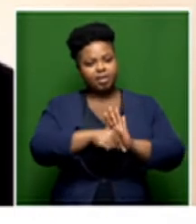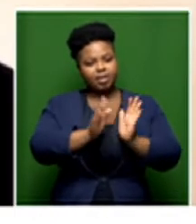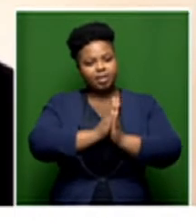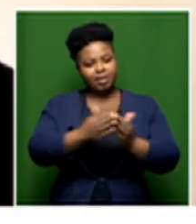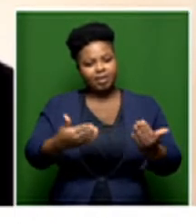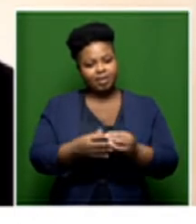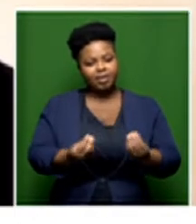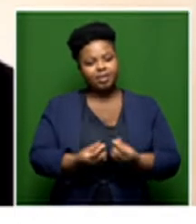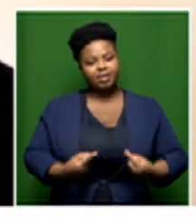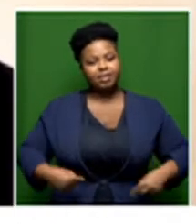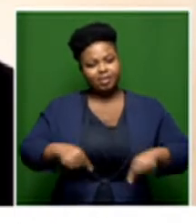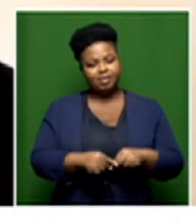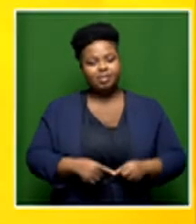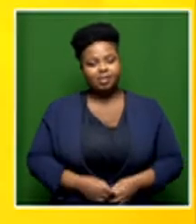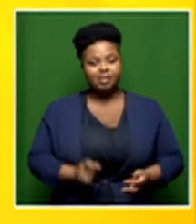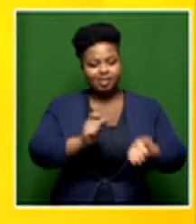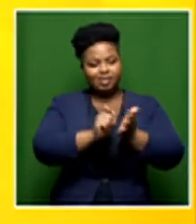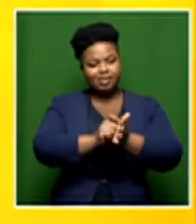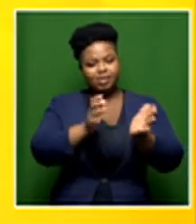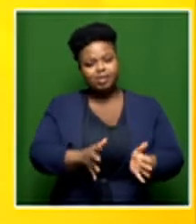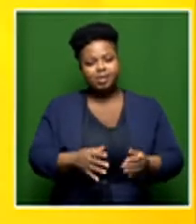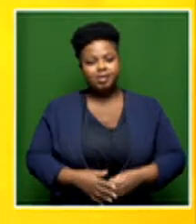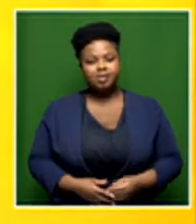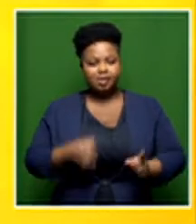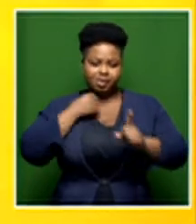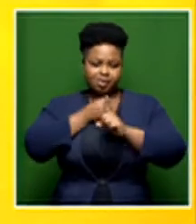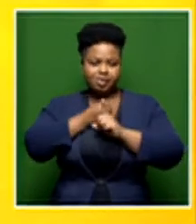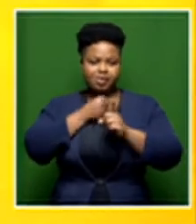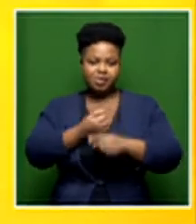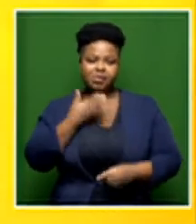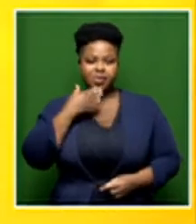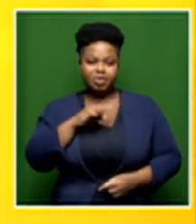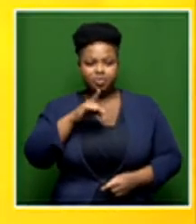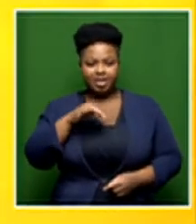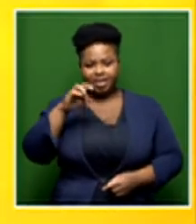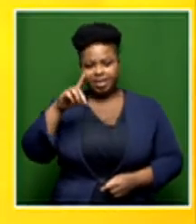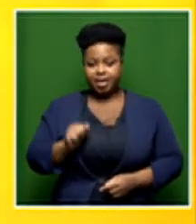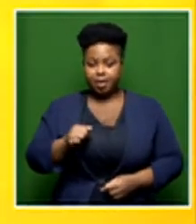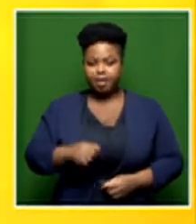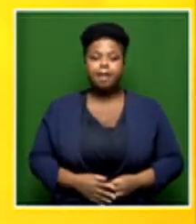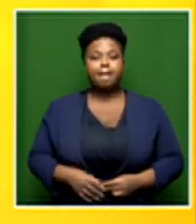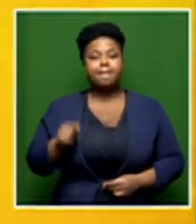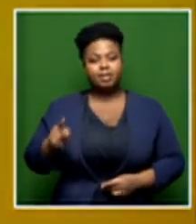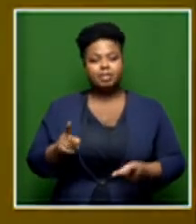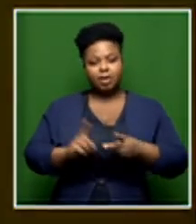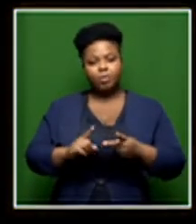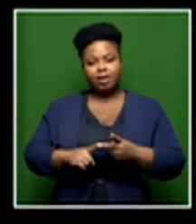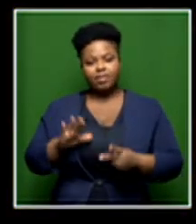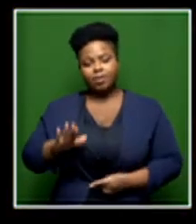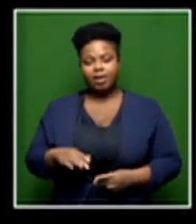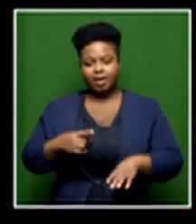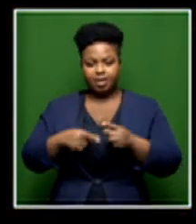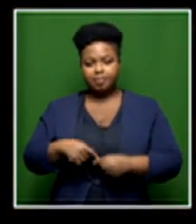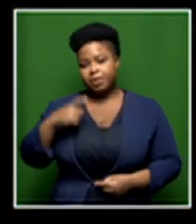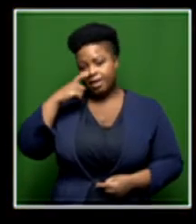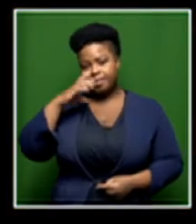book with us. Award-winning journalist, author, and activist Zubeida Jaffer talking to us there about her book about Charlotte